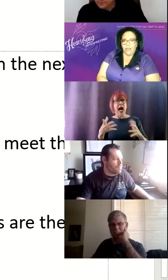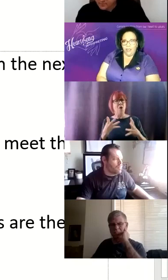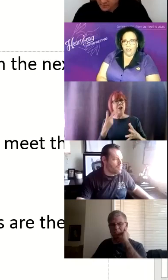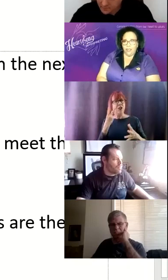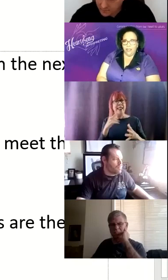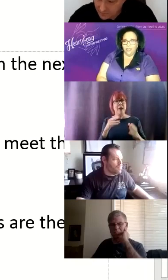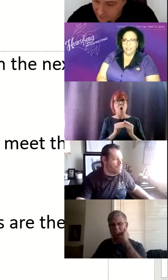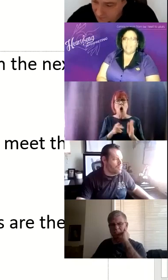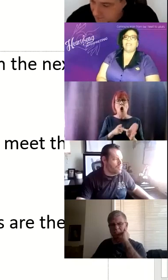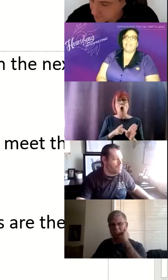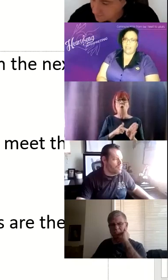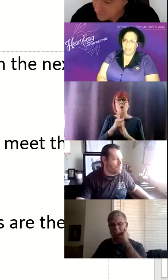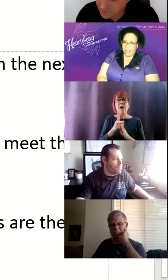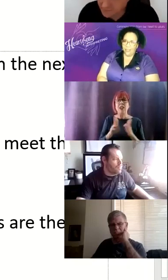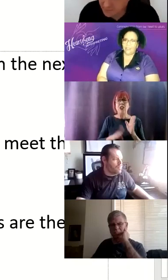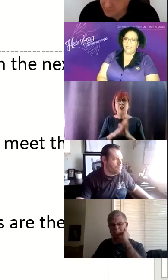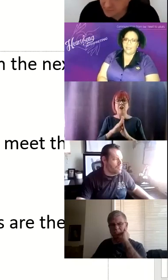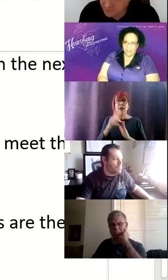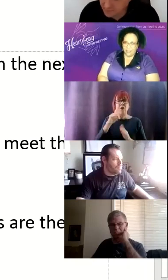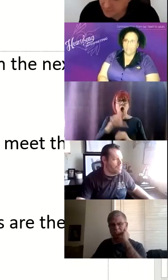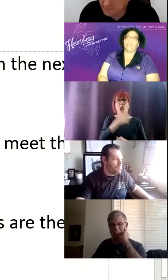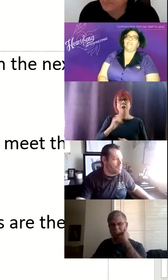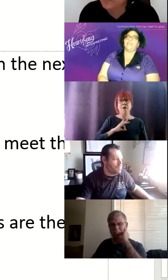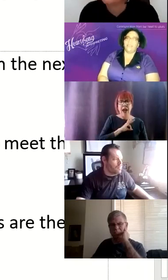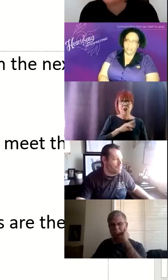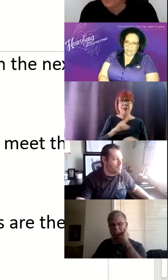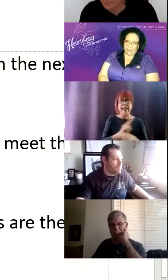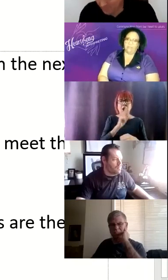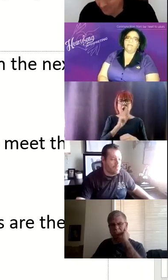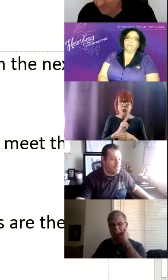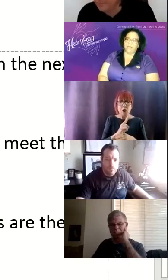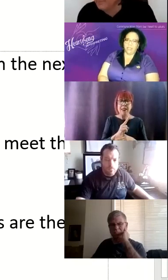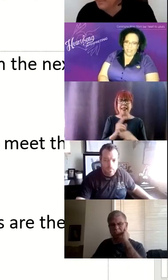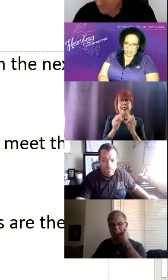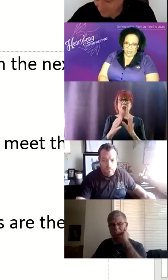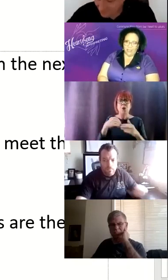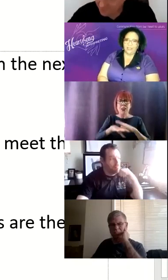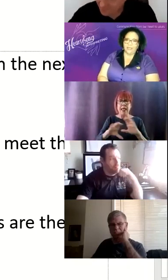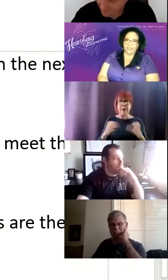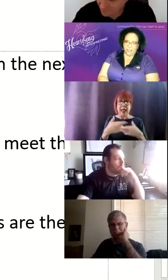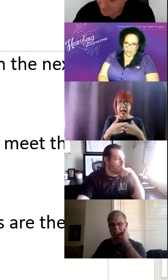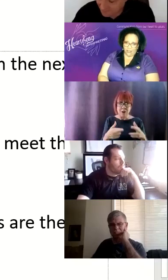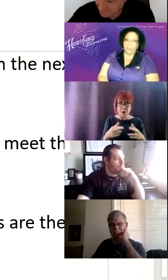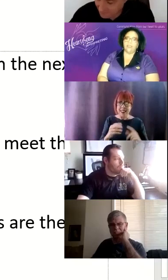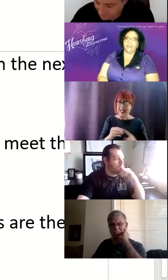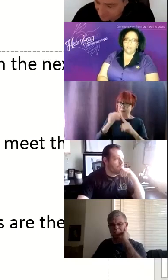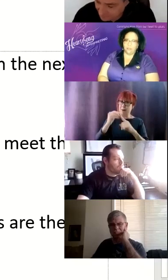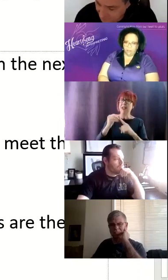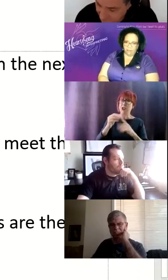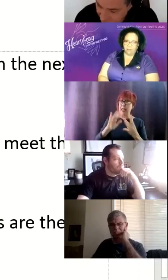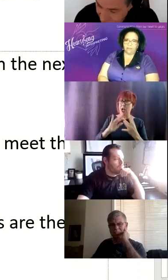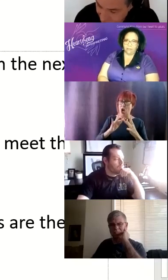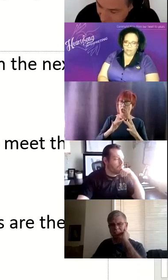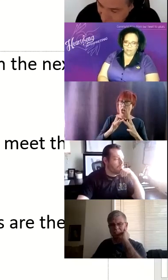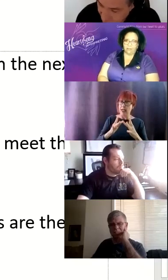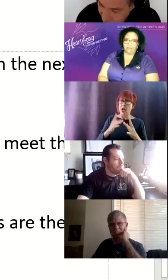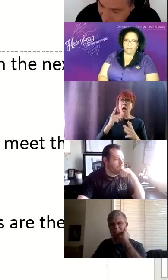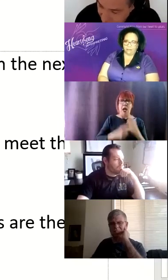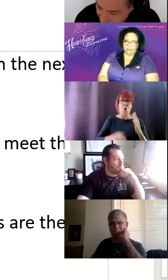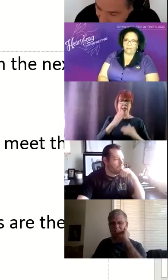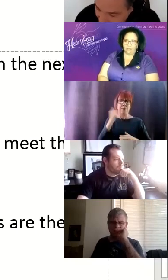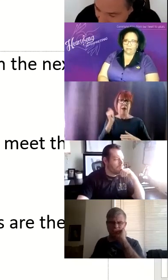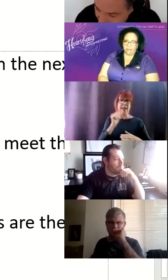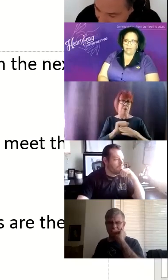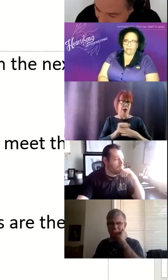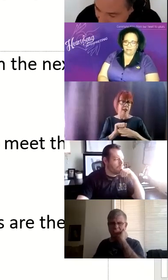development for other faculty using interpreters in the classroom, especially in online environment, and what is best practices. I